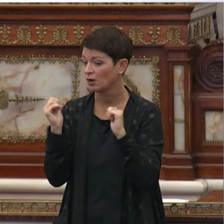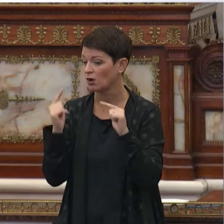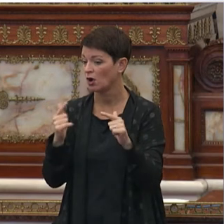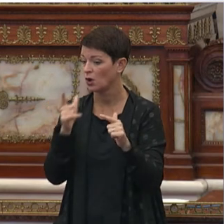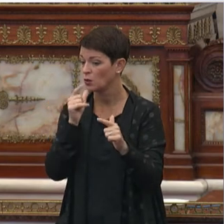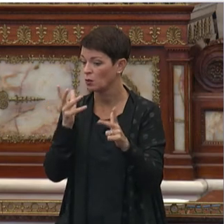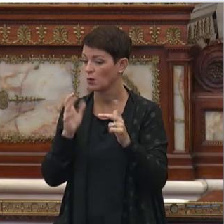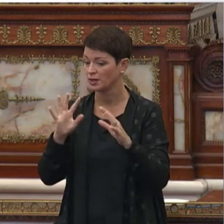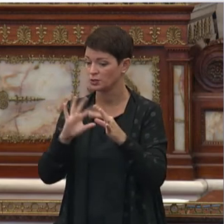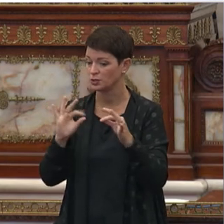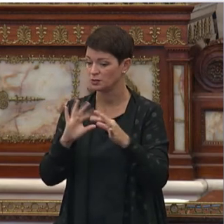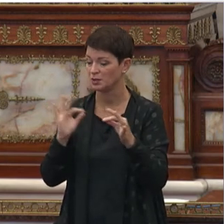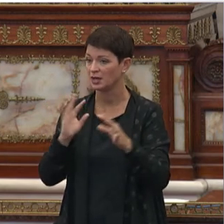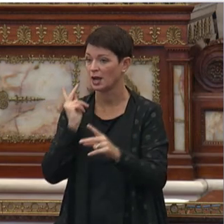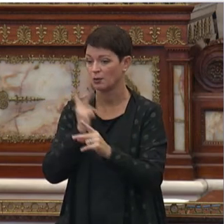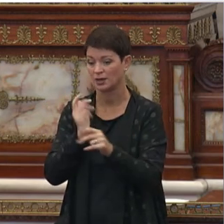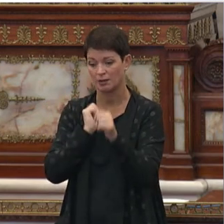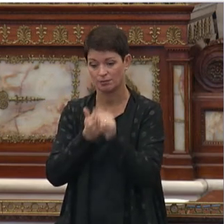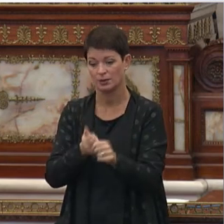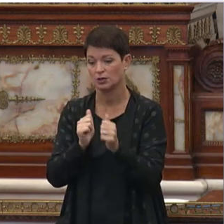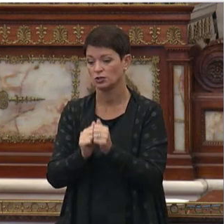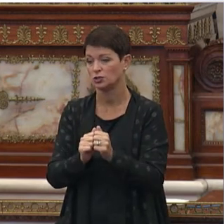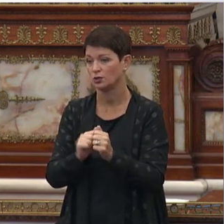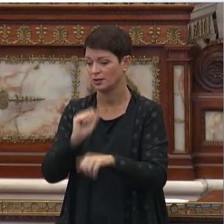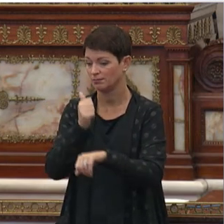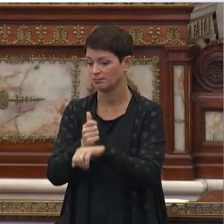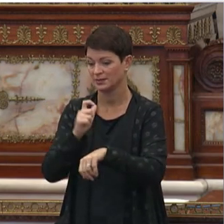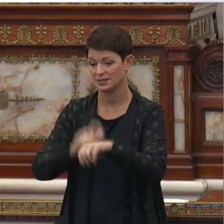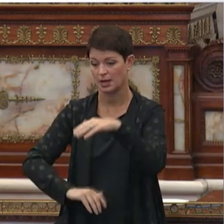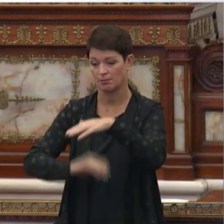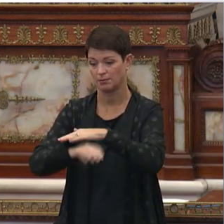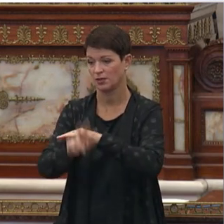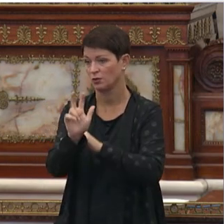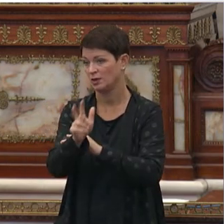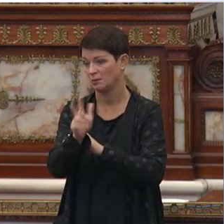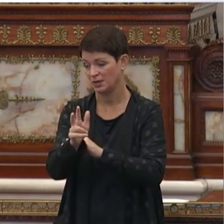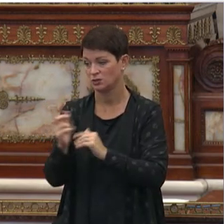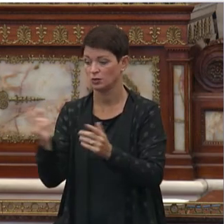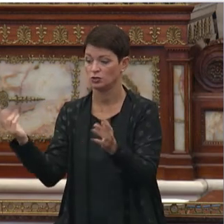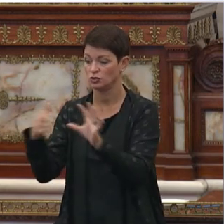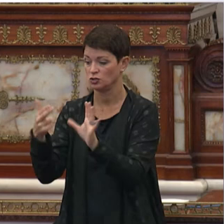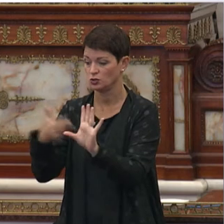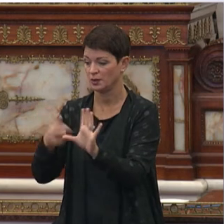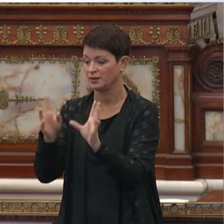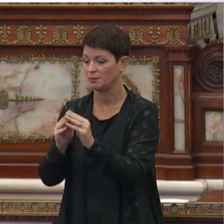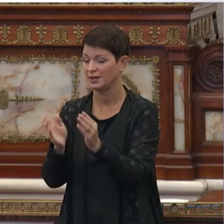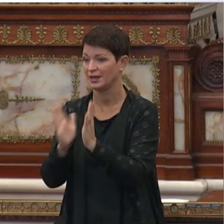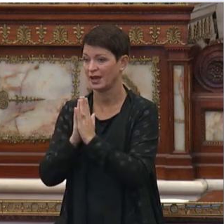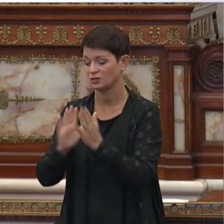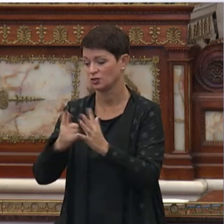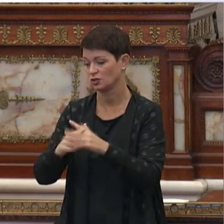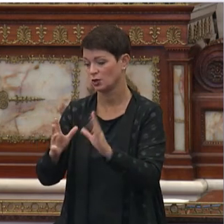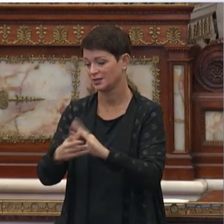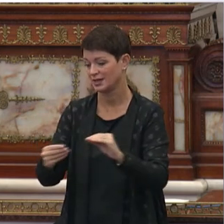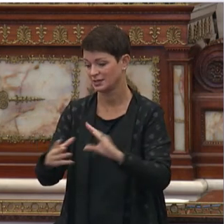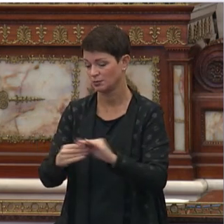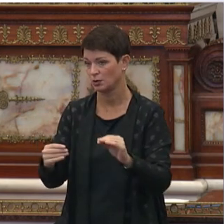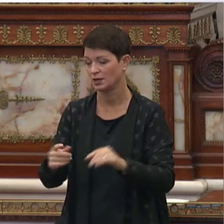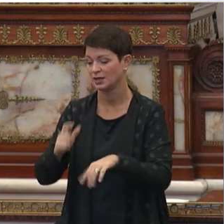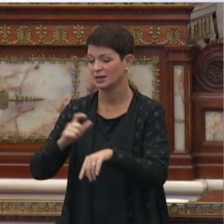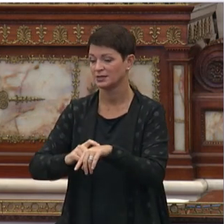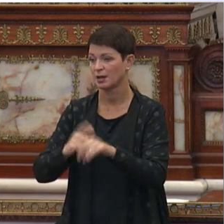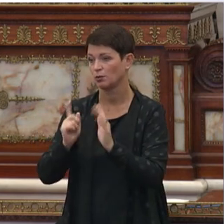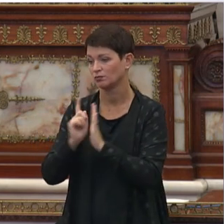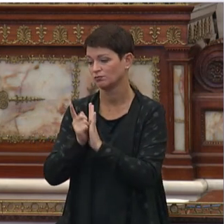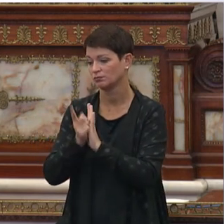wishing to speak, I intend to hold faithfully to the established time limit once invited to the meeting and asked to begin your testimony. A timer will be